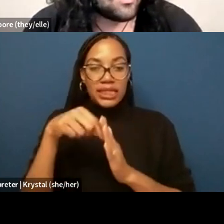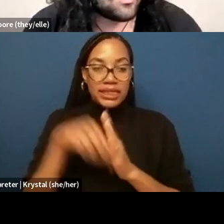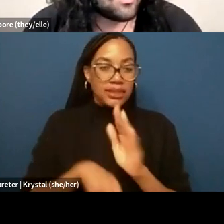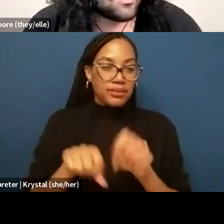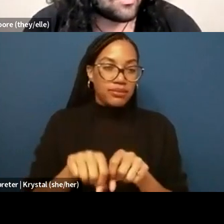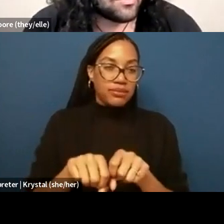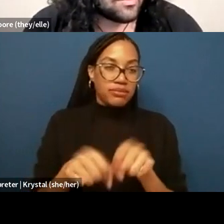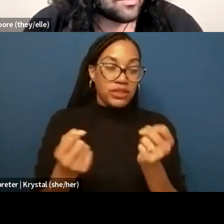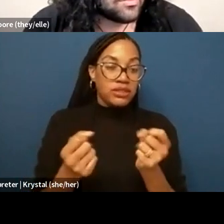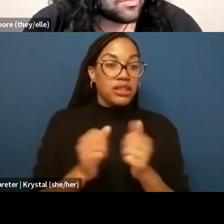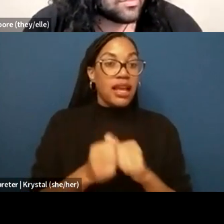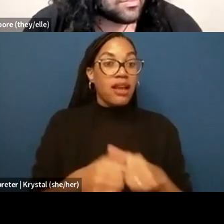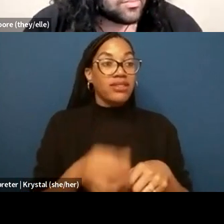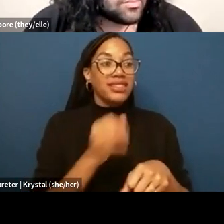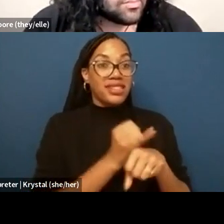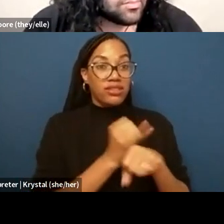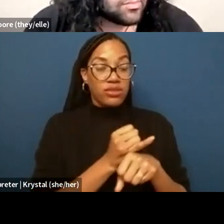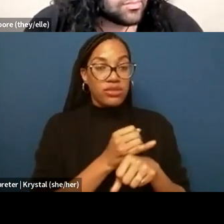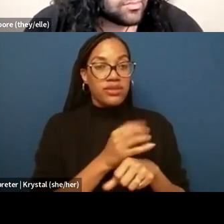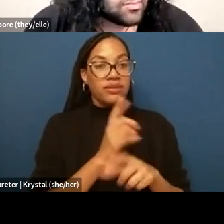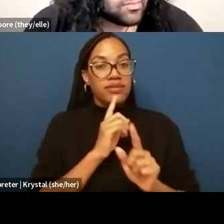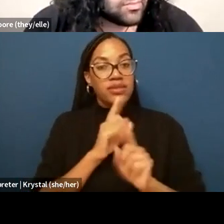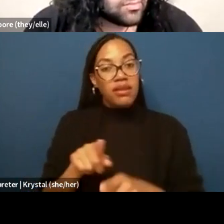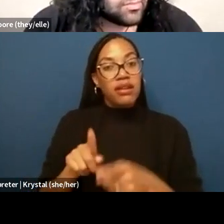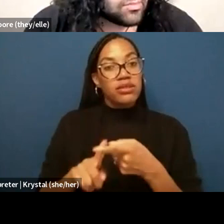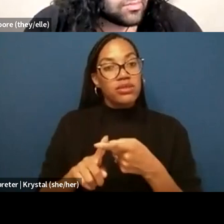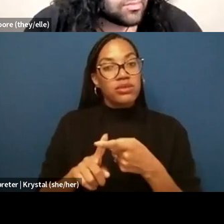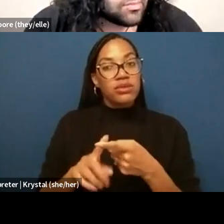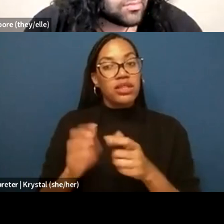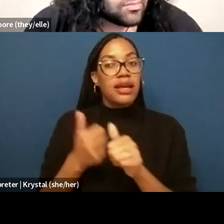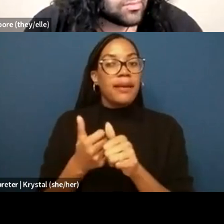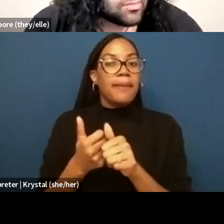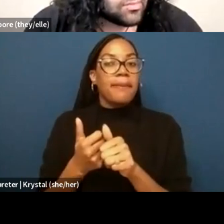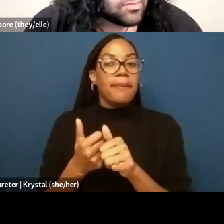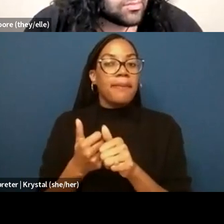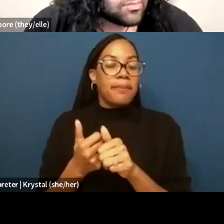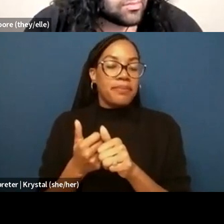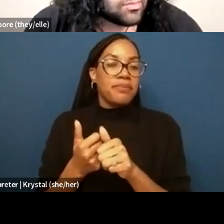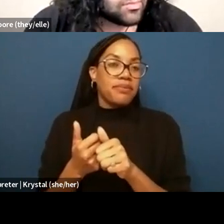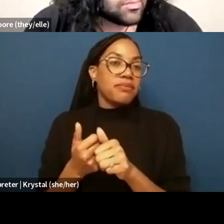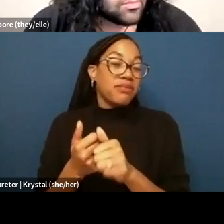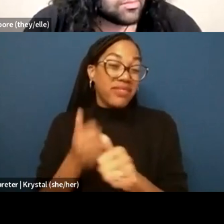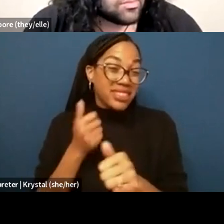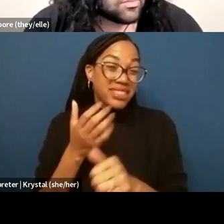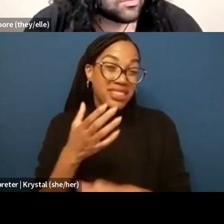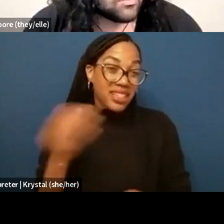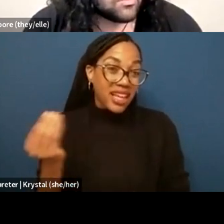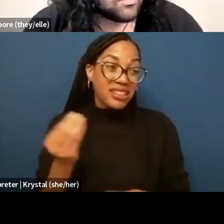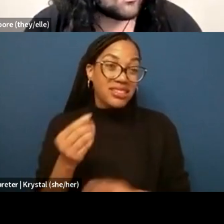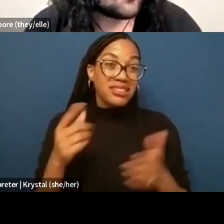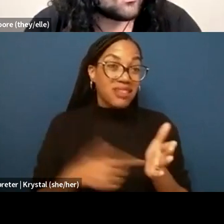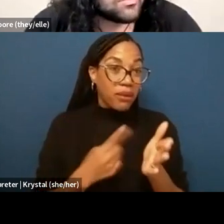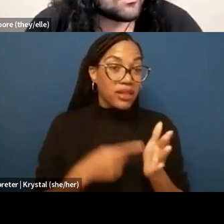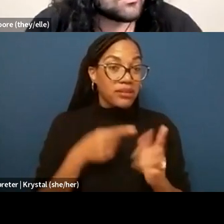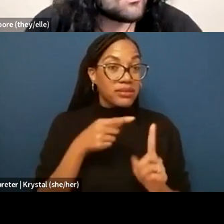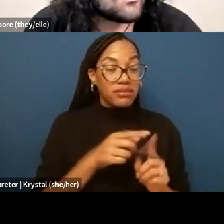institutions have been responding to preventing and unfortunately perpetuating the